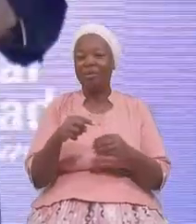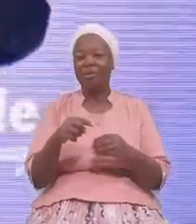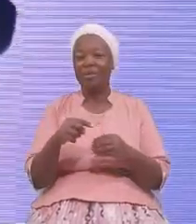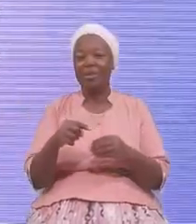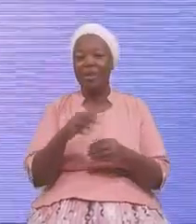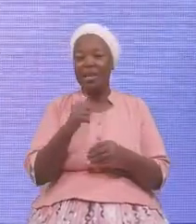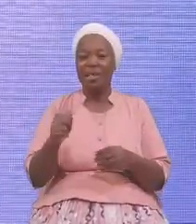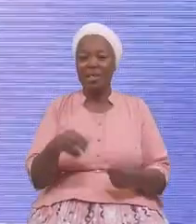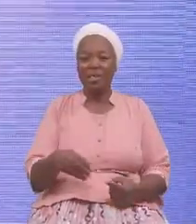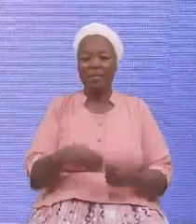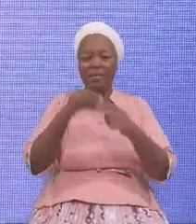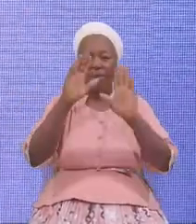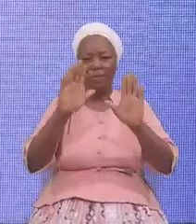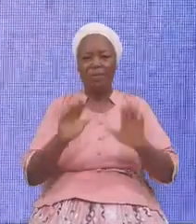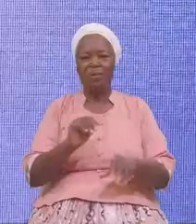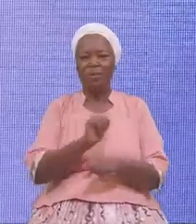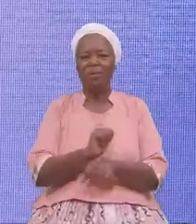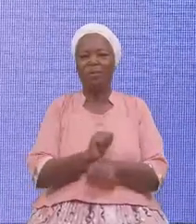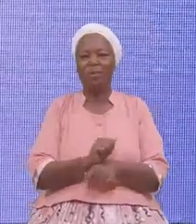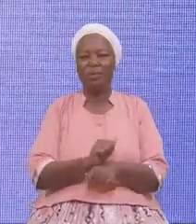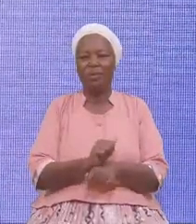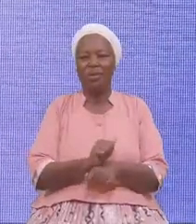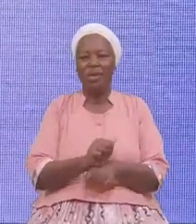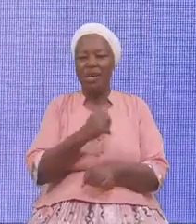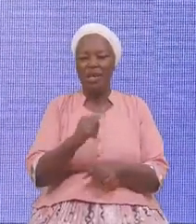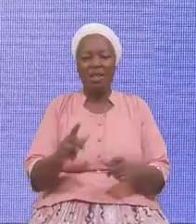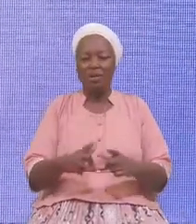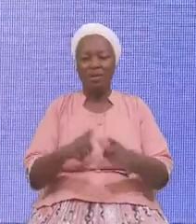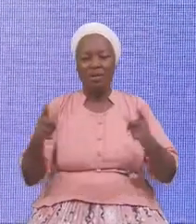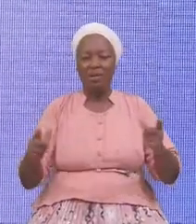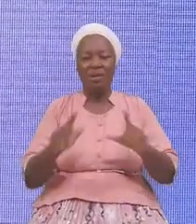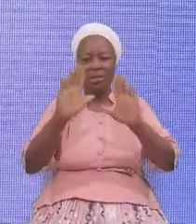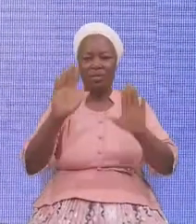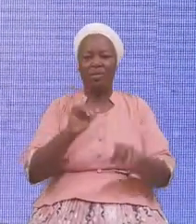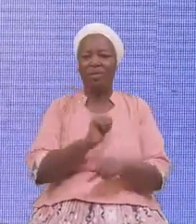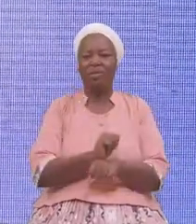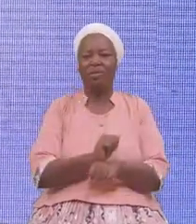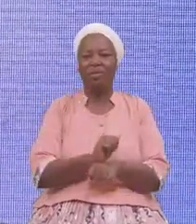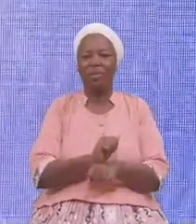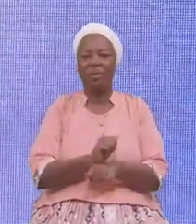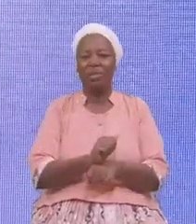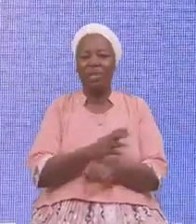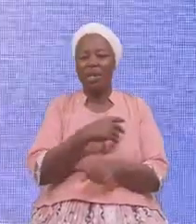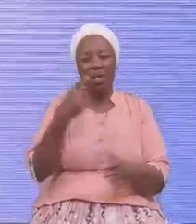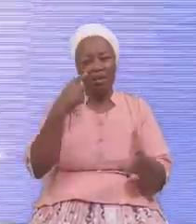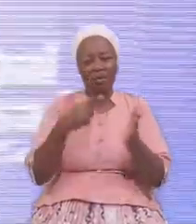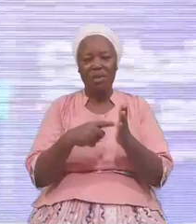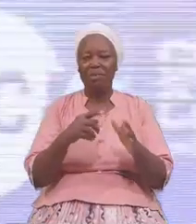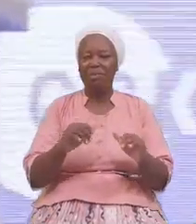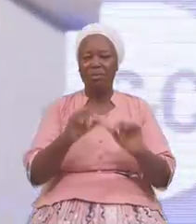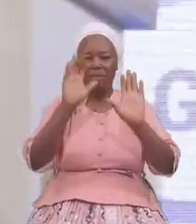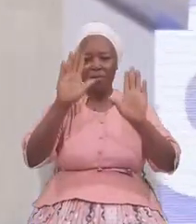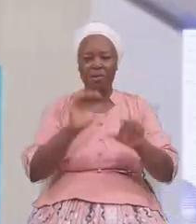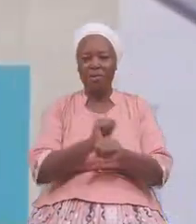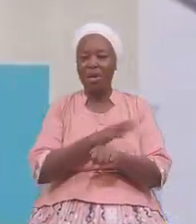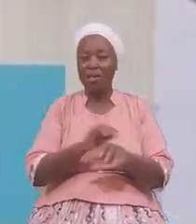special miracle, a significant miracle, and the same miracle that